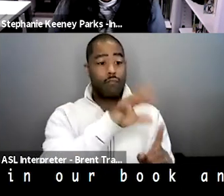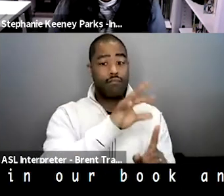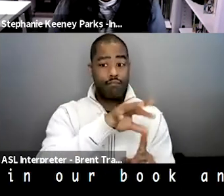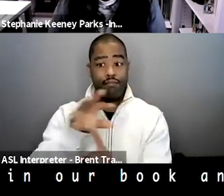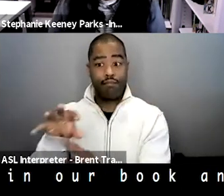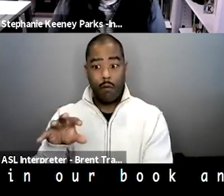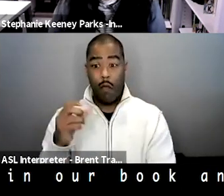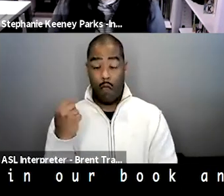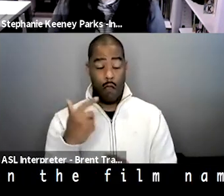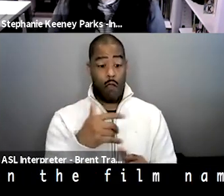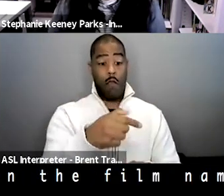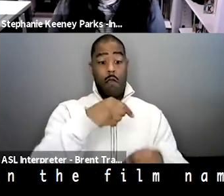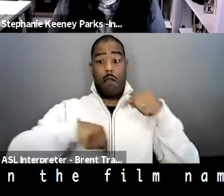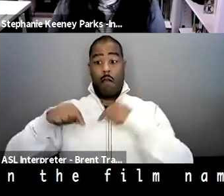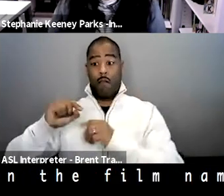get moving was